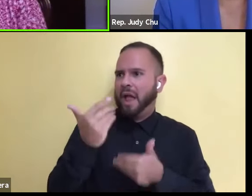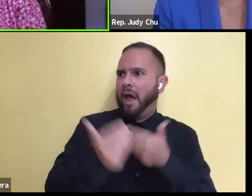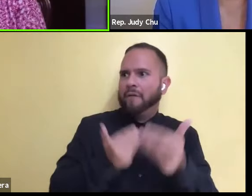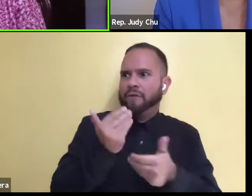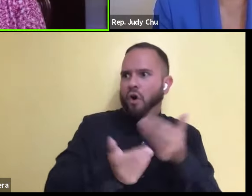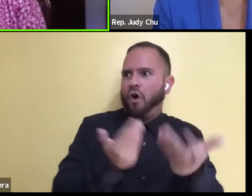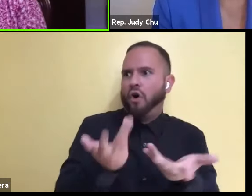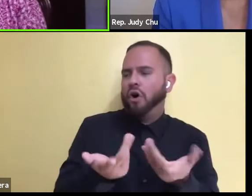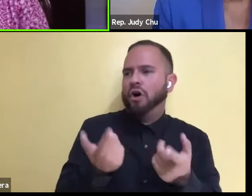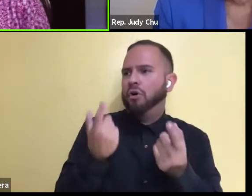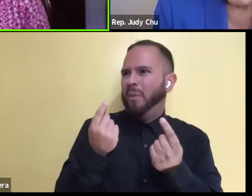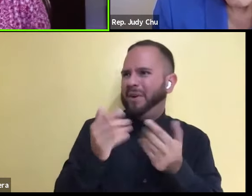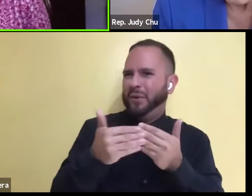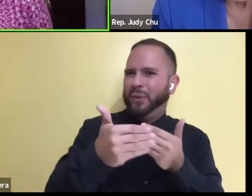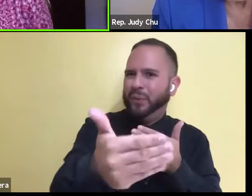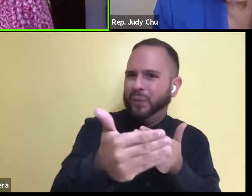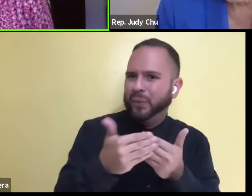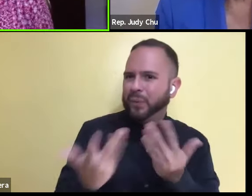go?